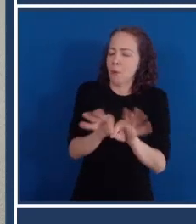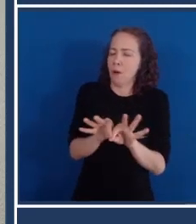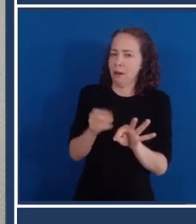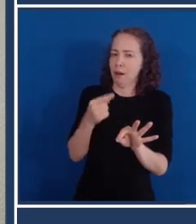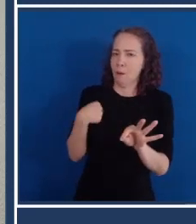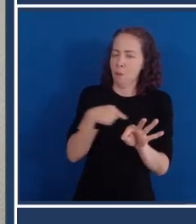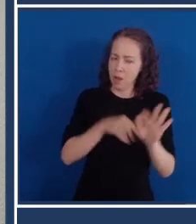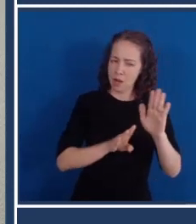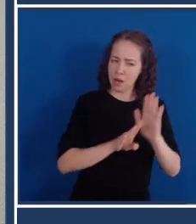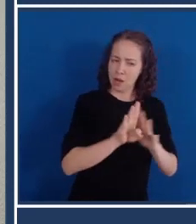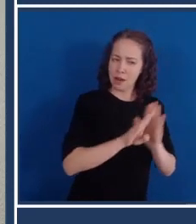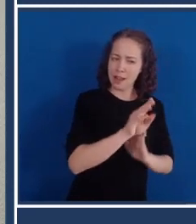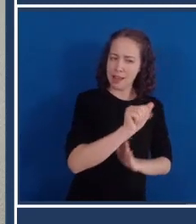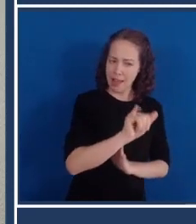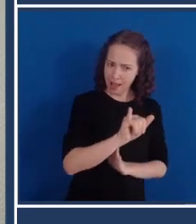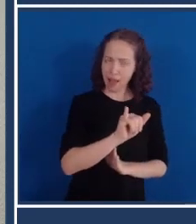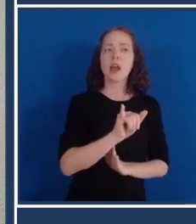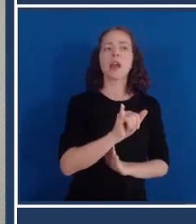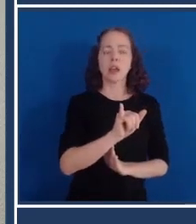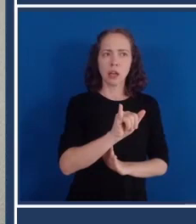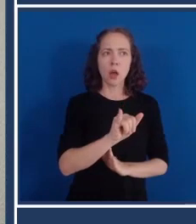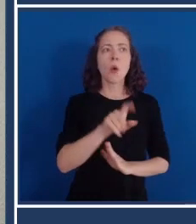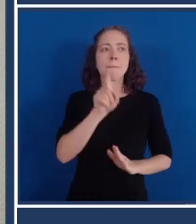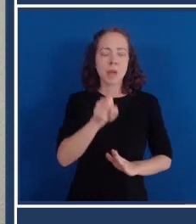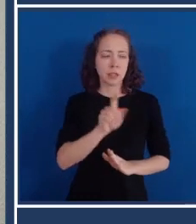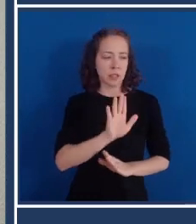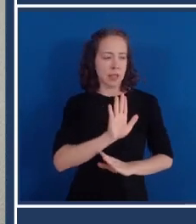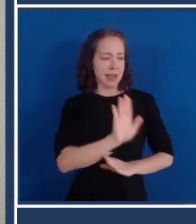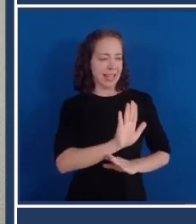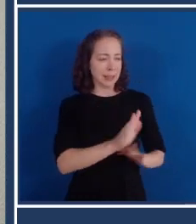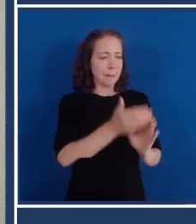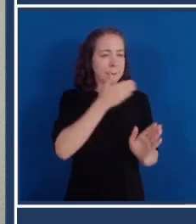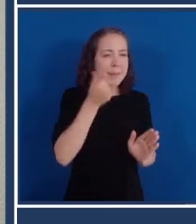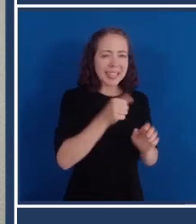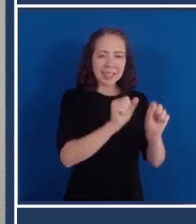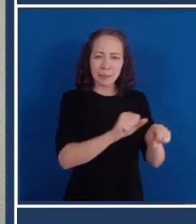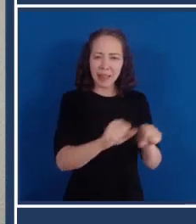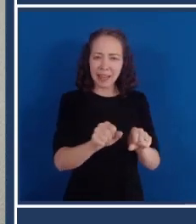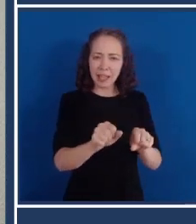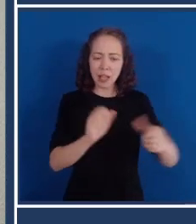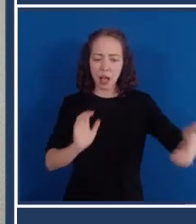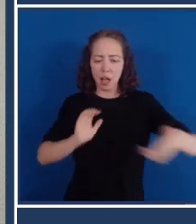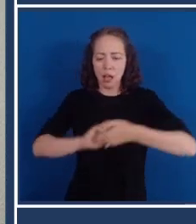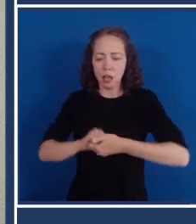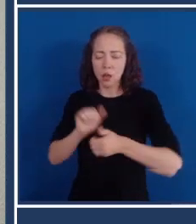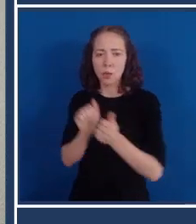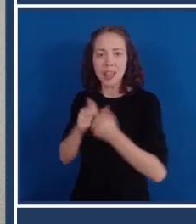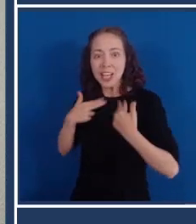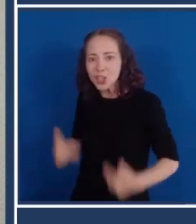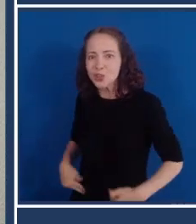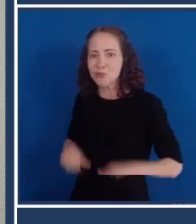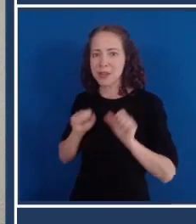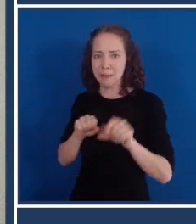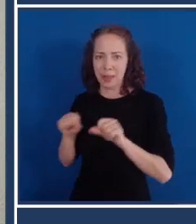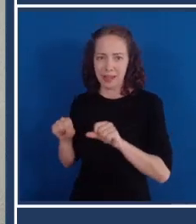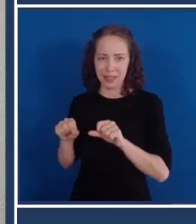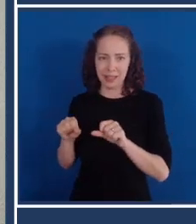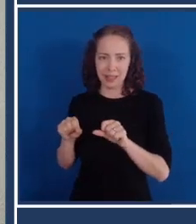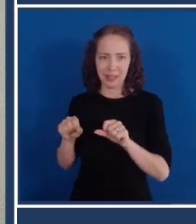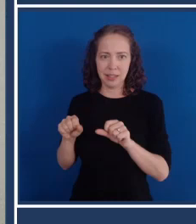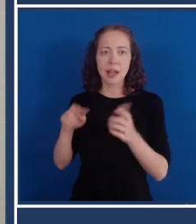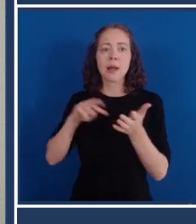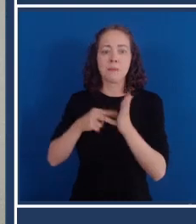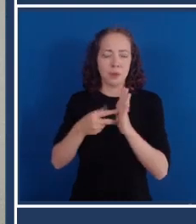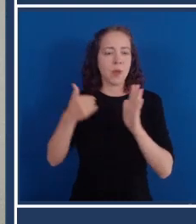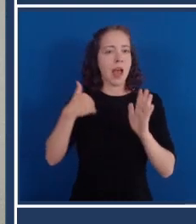AI and its abilities with human abilities, and thereby commit ourselves to a human-centered